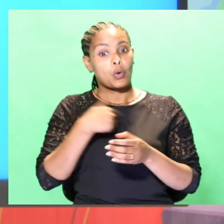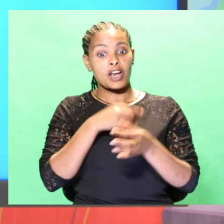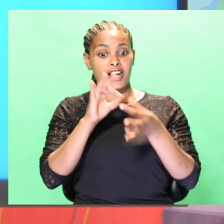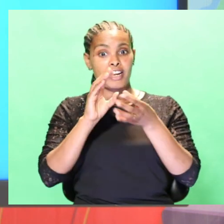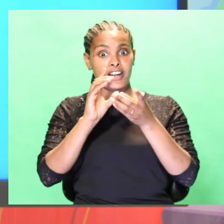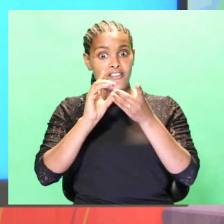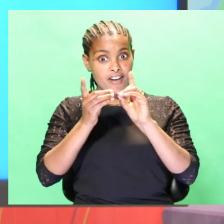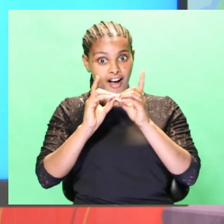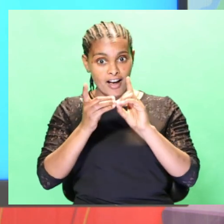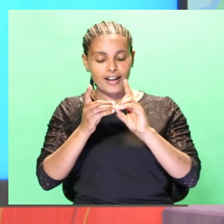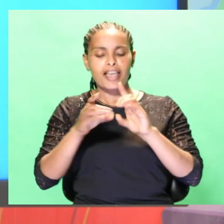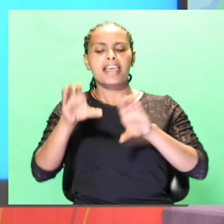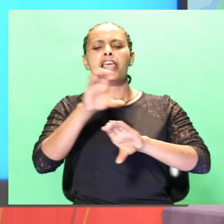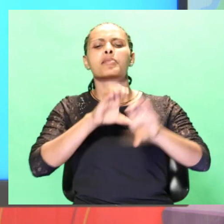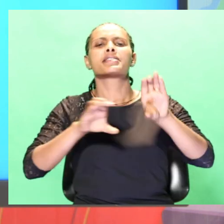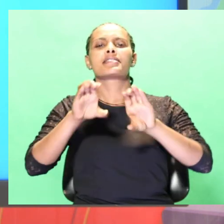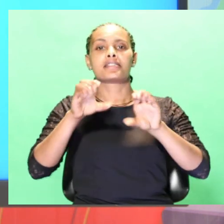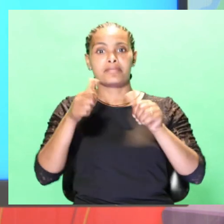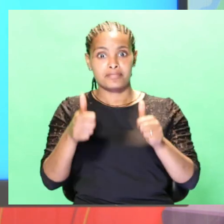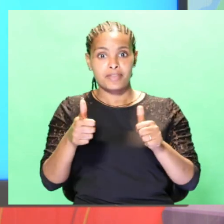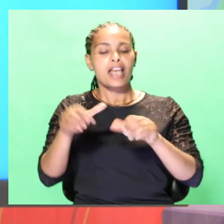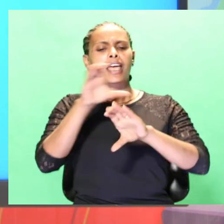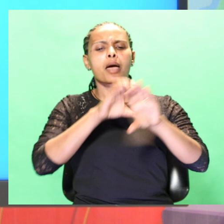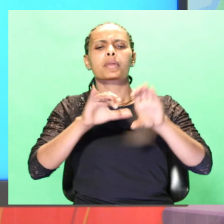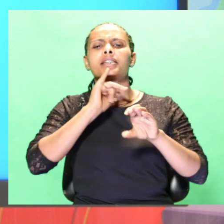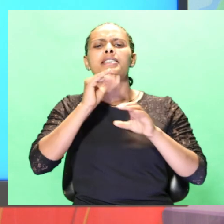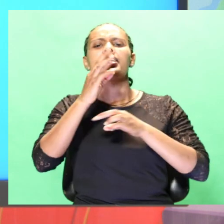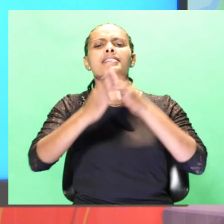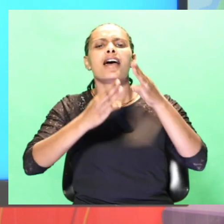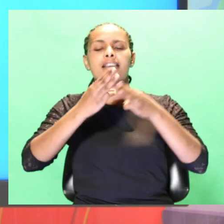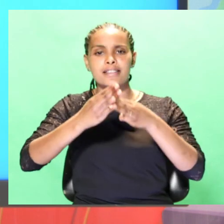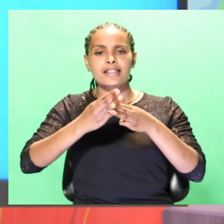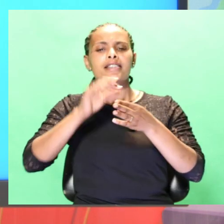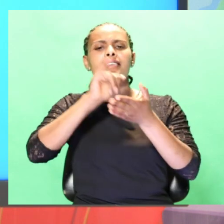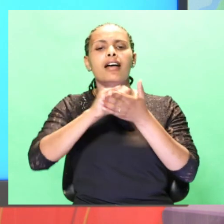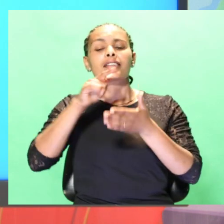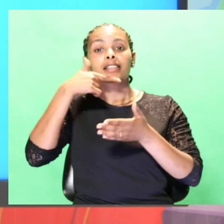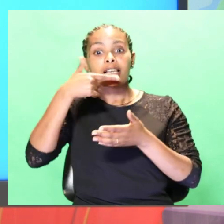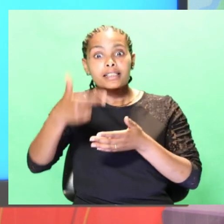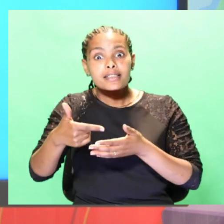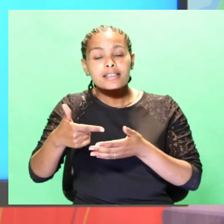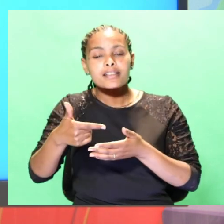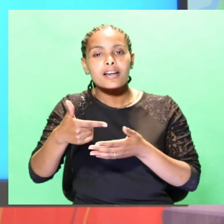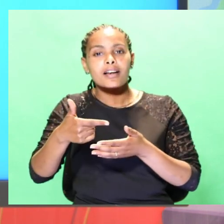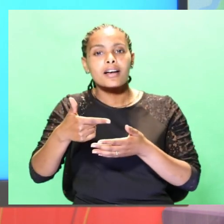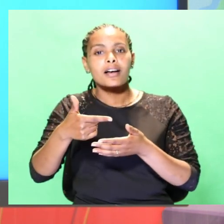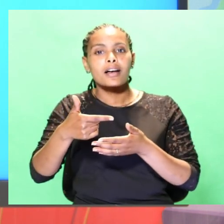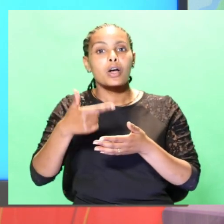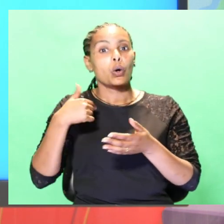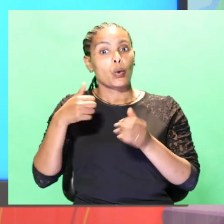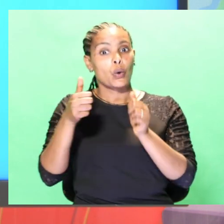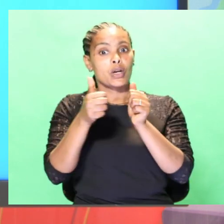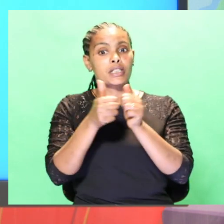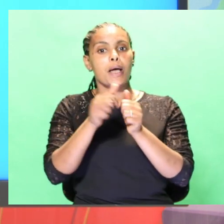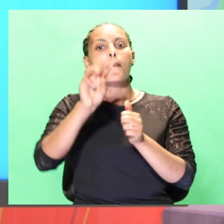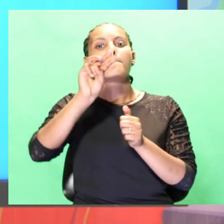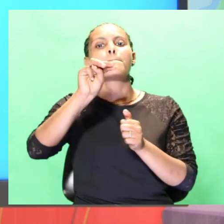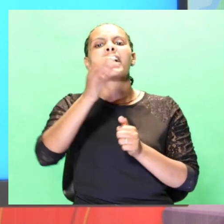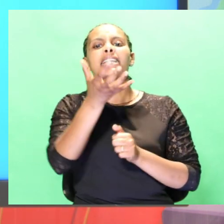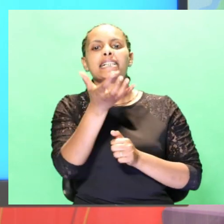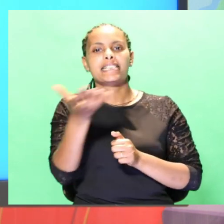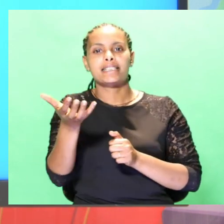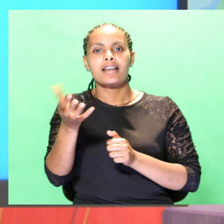We defined chemistry. Chemistry is the science that deals with